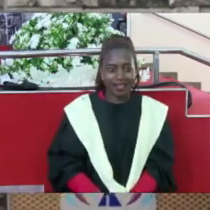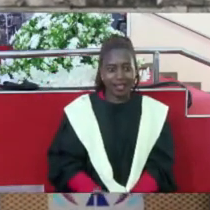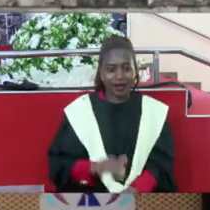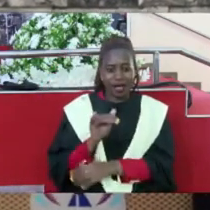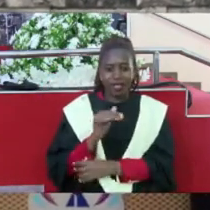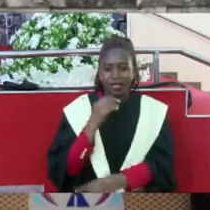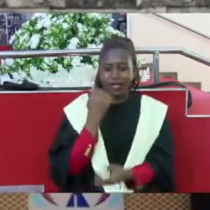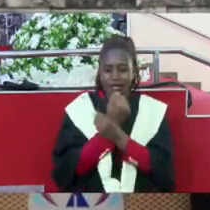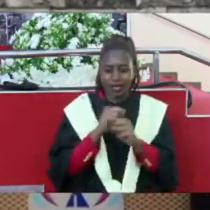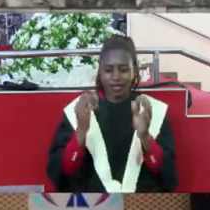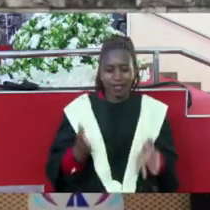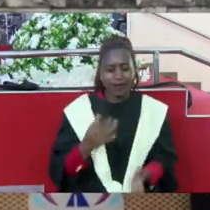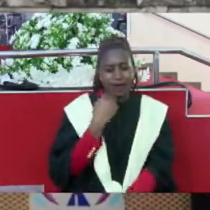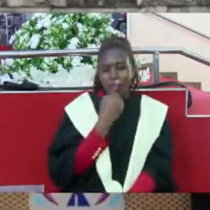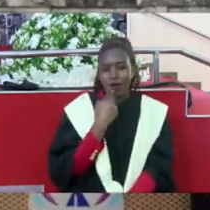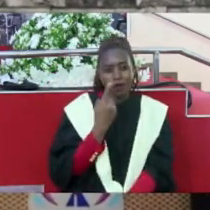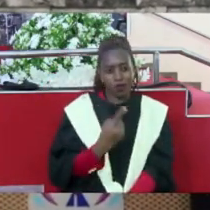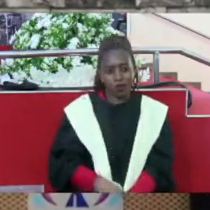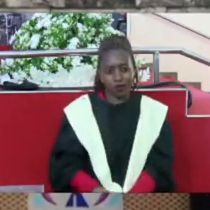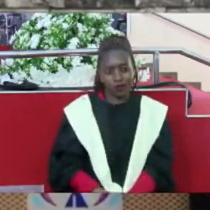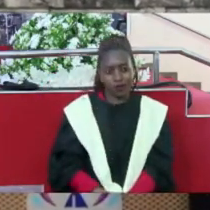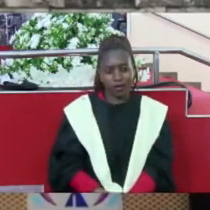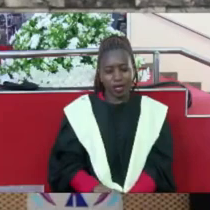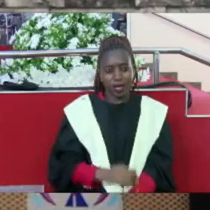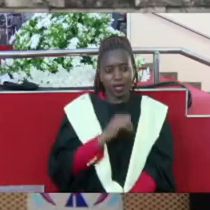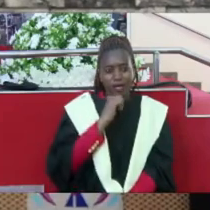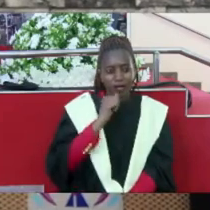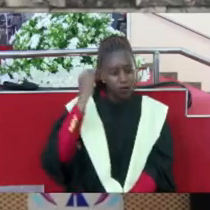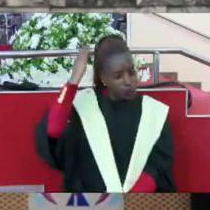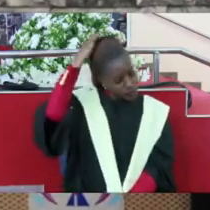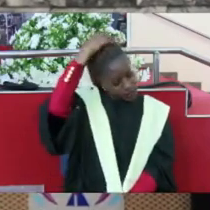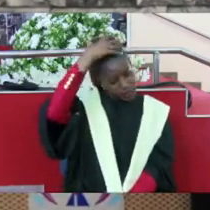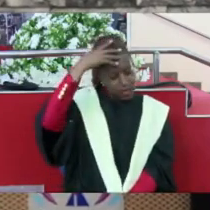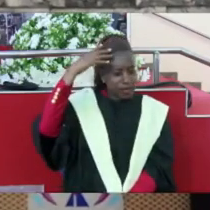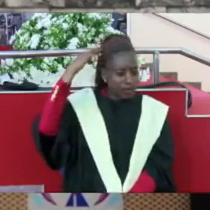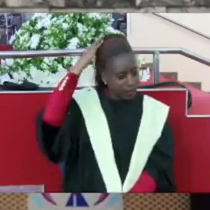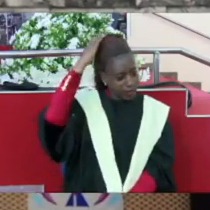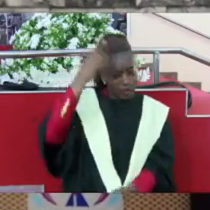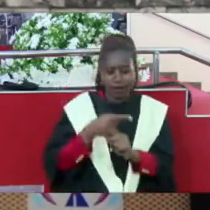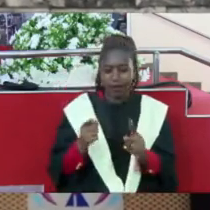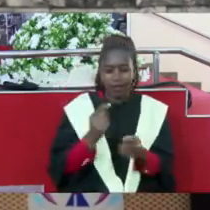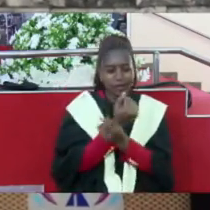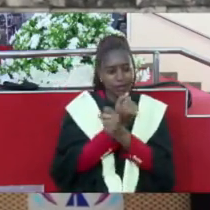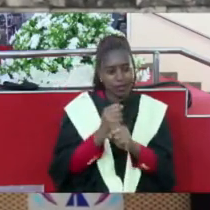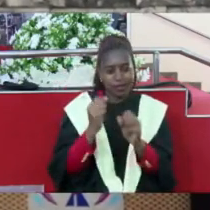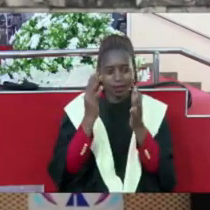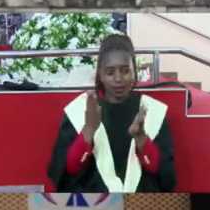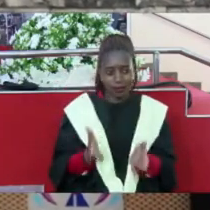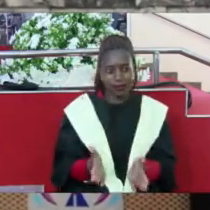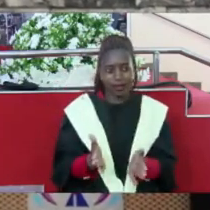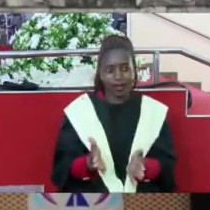mwokozi? Si kireba. Aha. Ni mkorino. Ya kwamba ni mkombozi. No. Ni nani mkombozi?